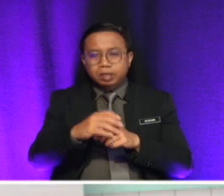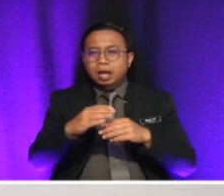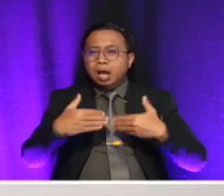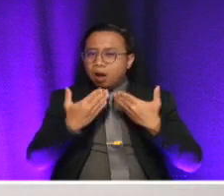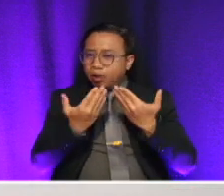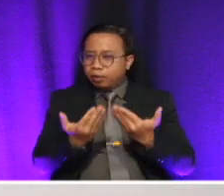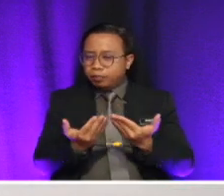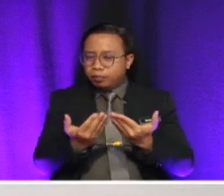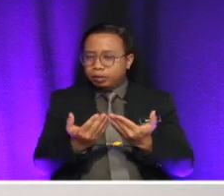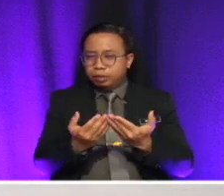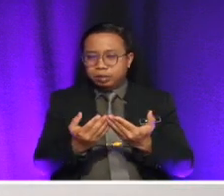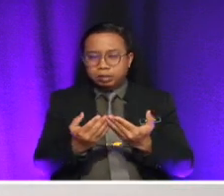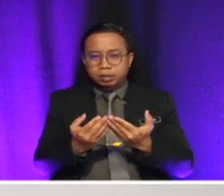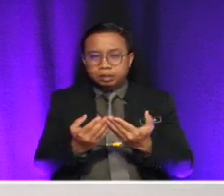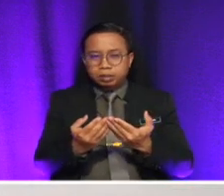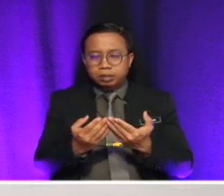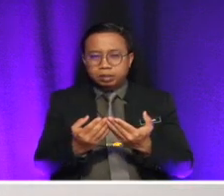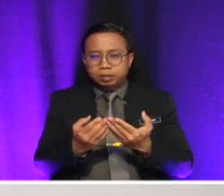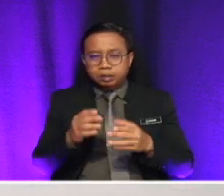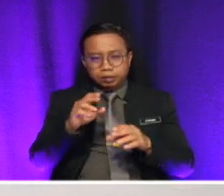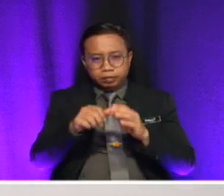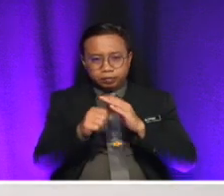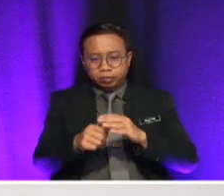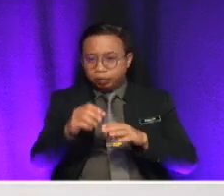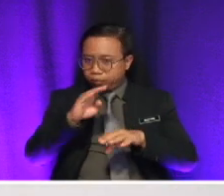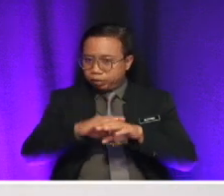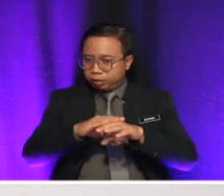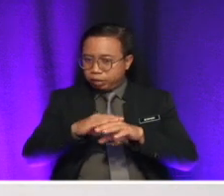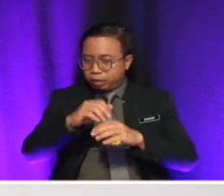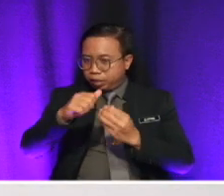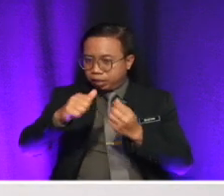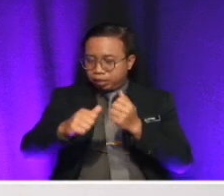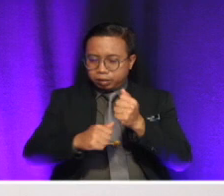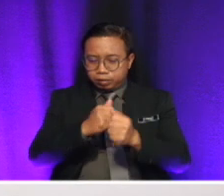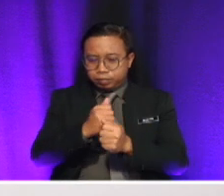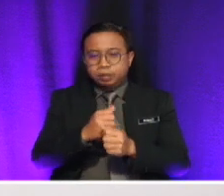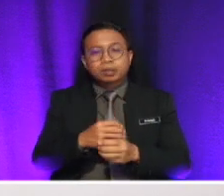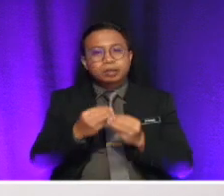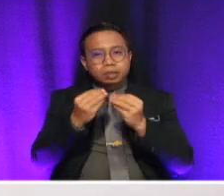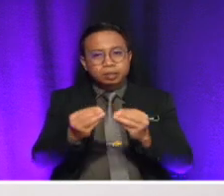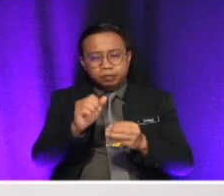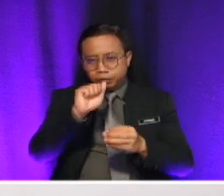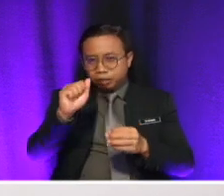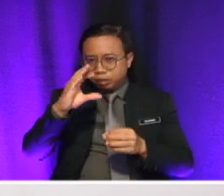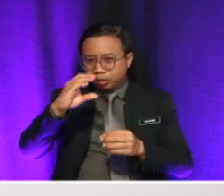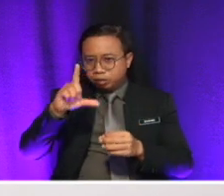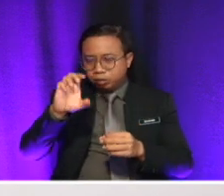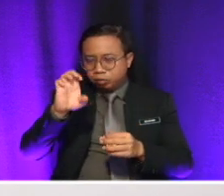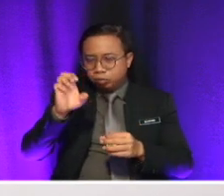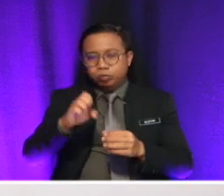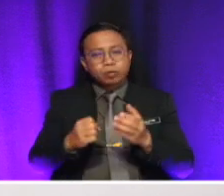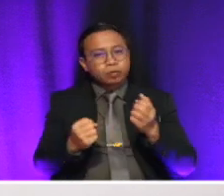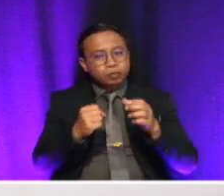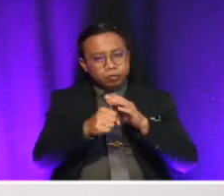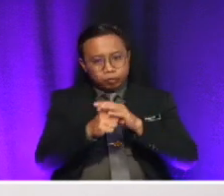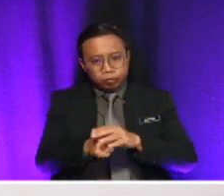however. These, however, are harmful to the environment. And the sentence before actually gives a clue where people are forced to use